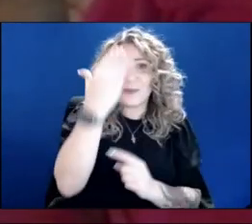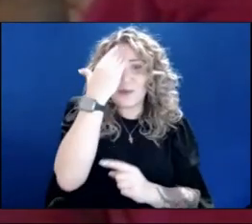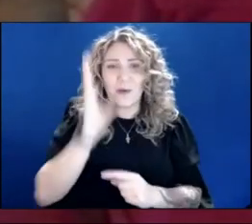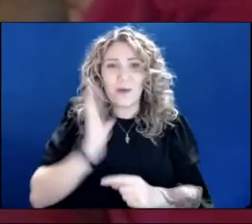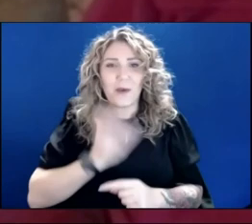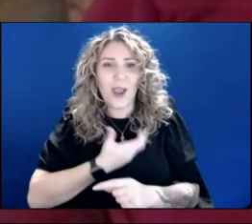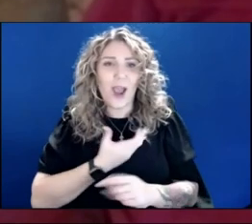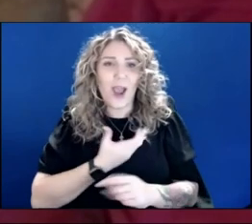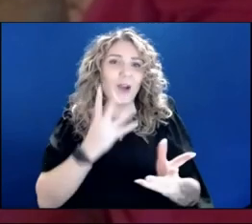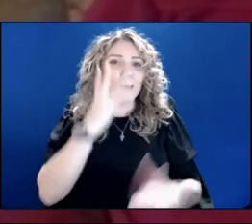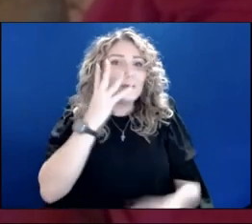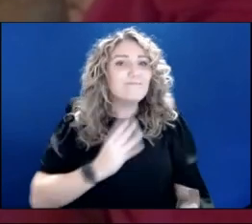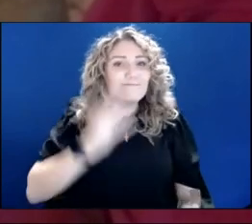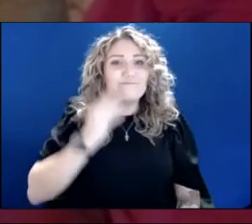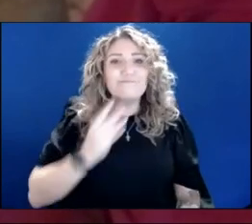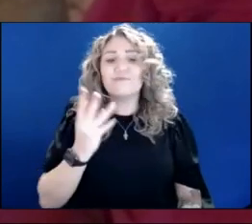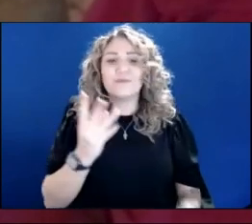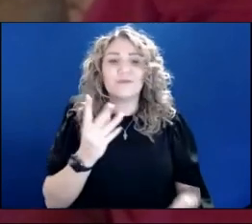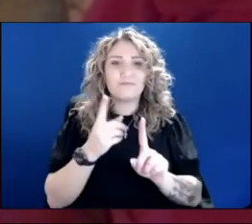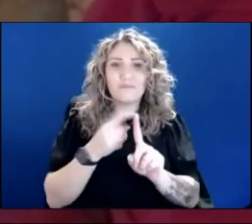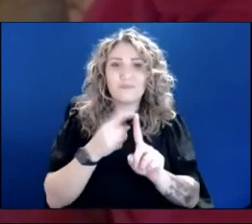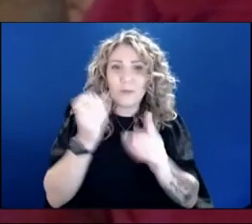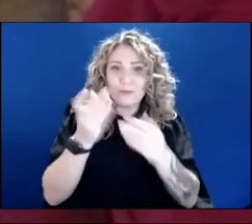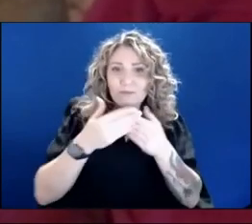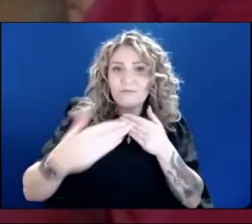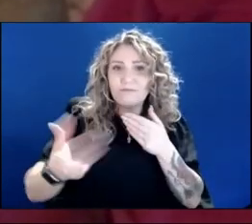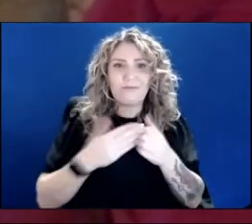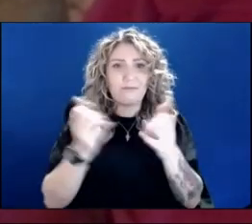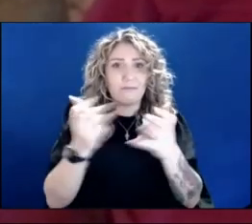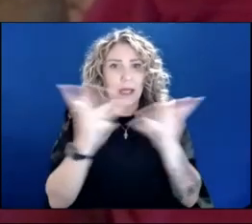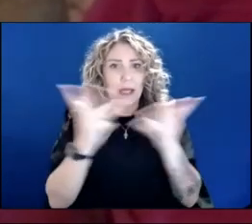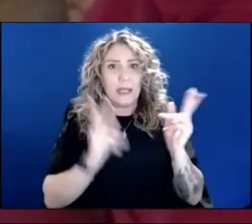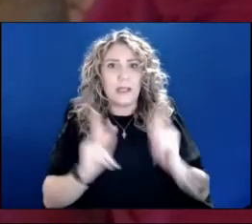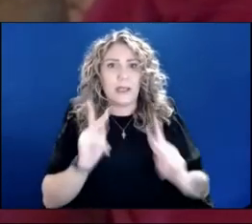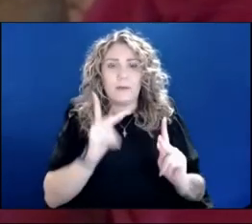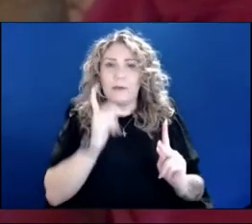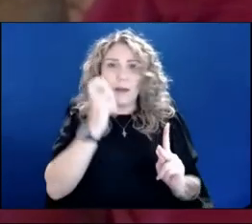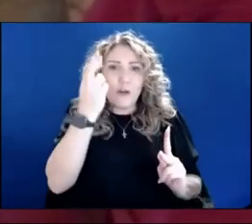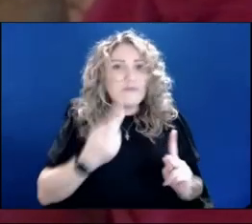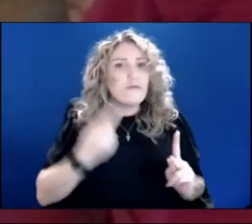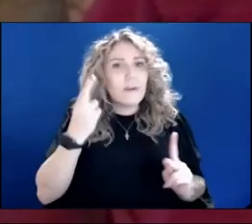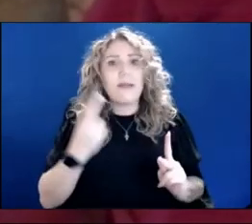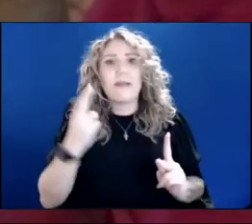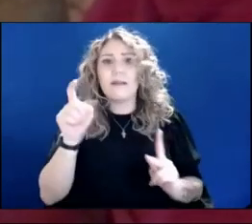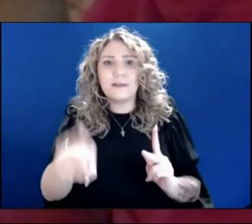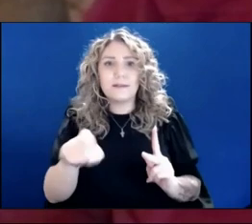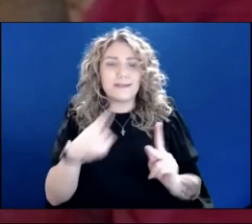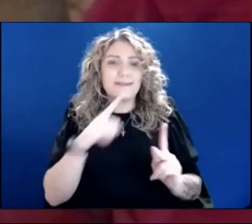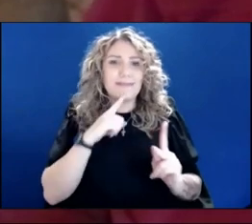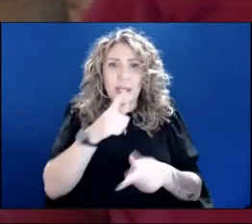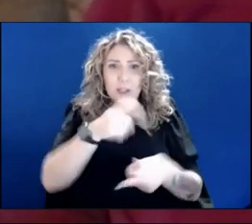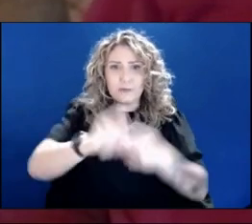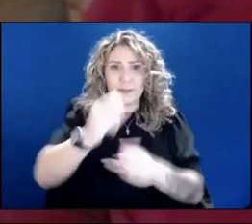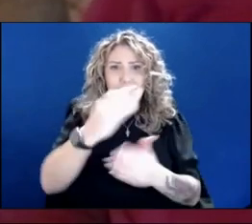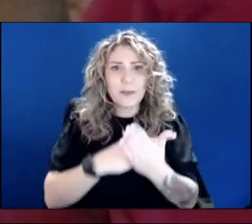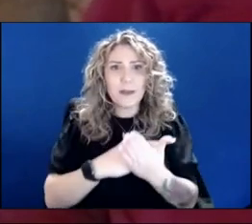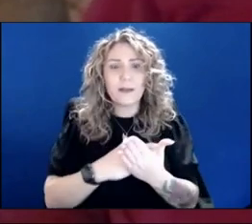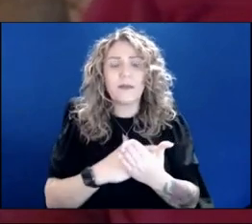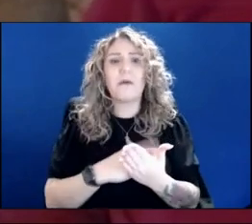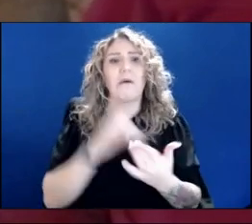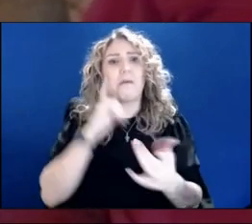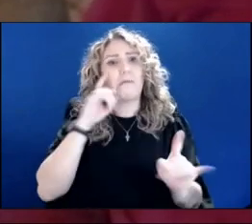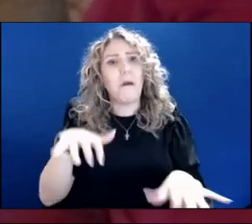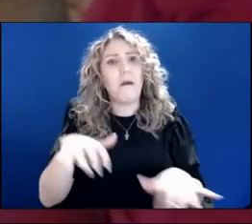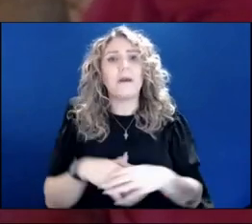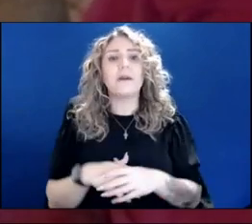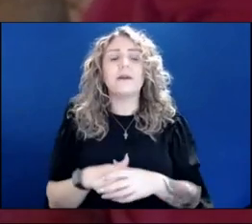be like from going forward, because a lot of people didn't even realize that I was, you know, in a position where I needed to be on a transplant list. And we just